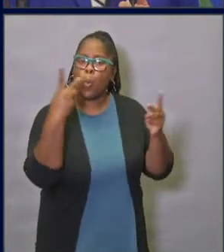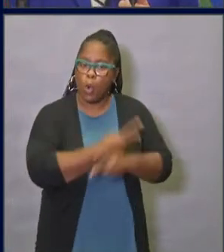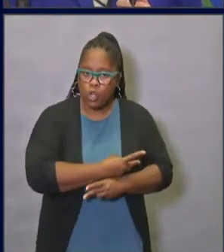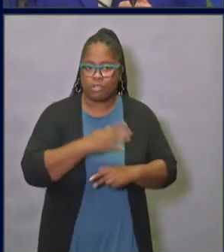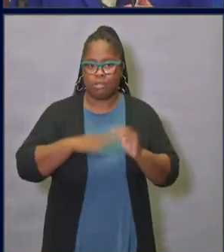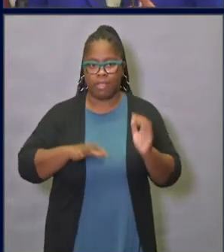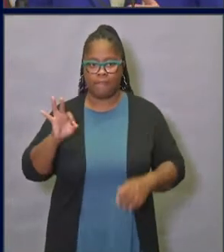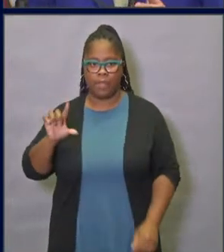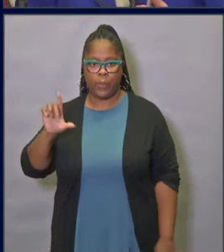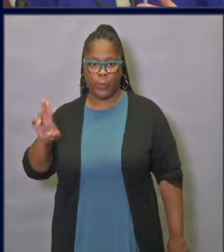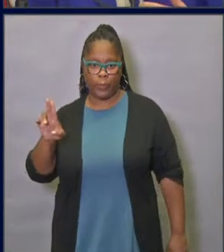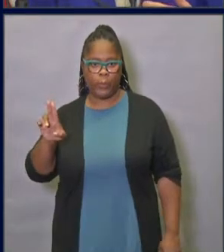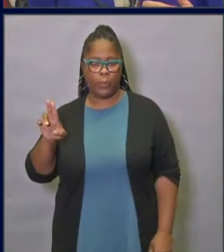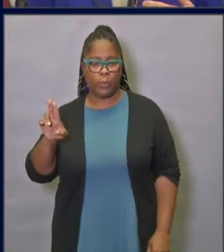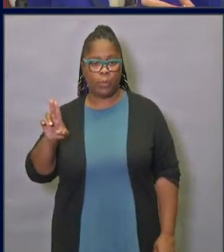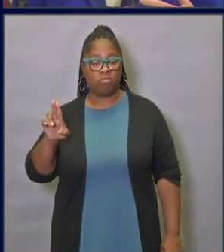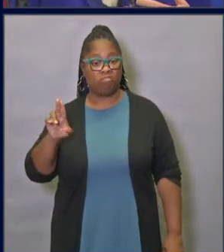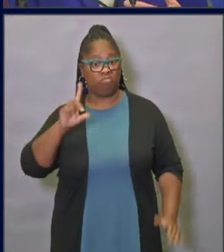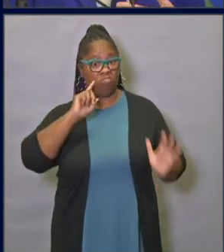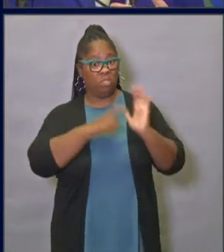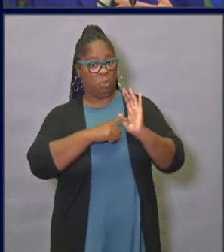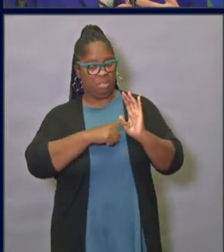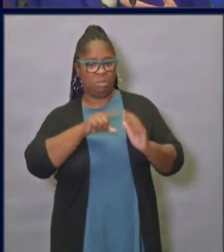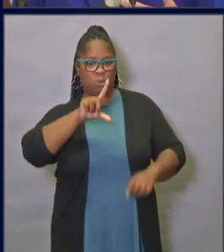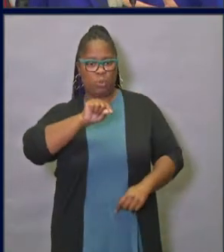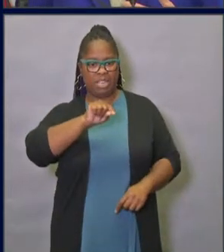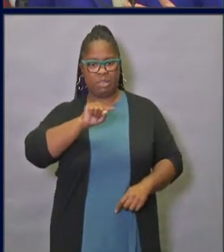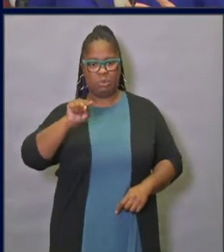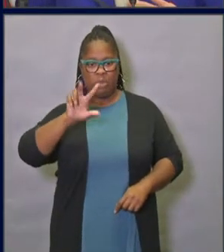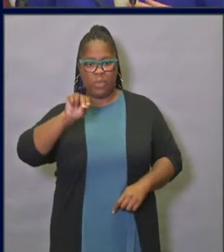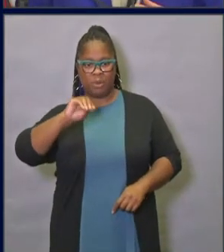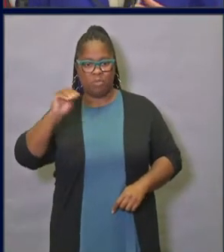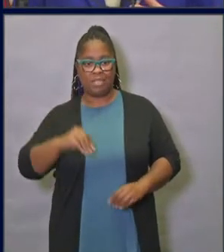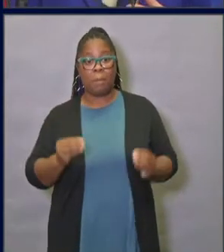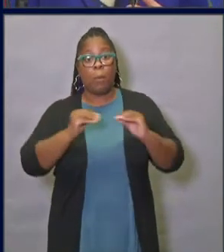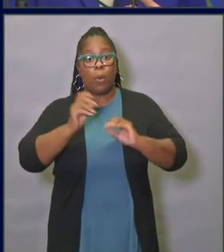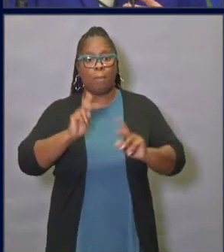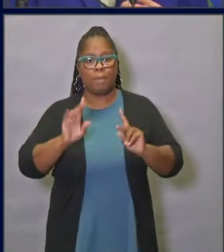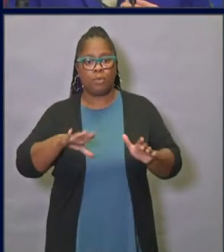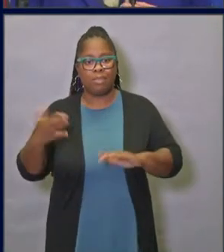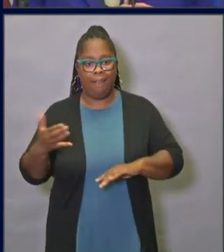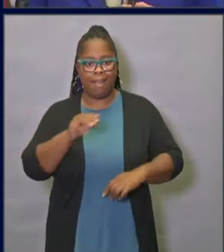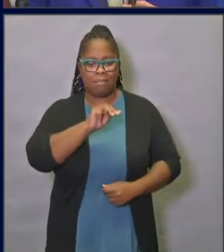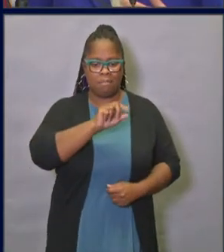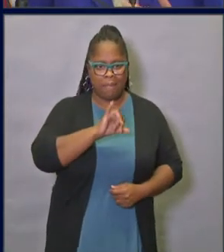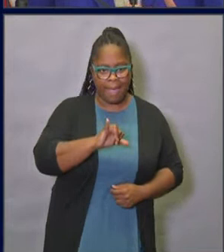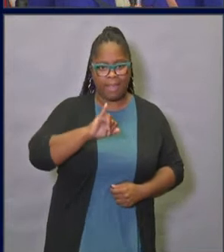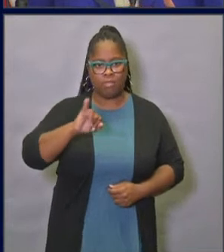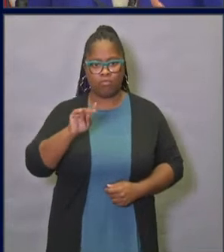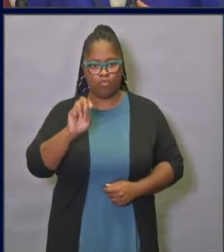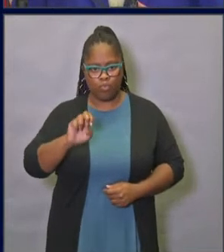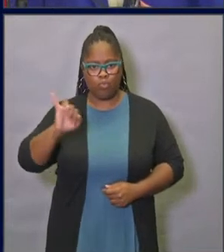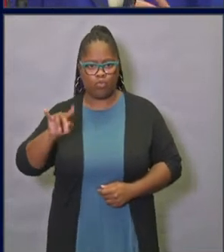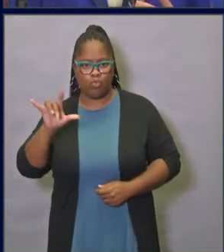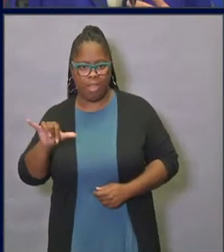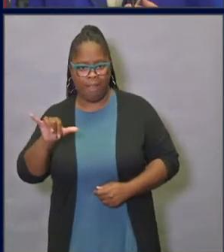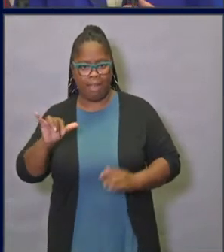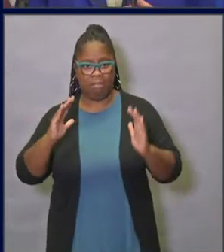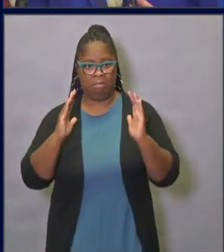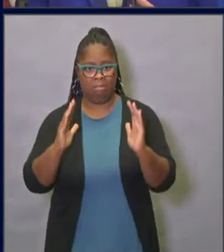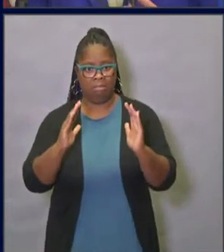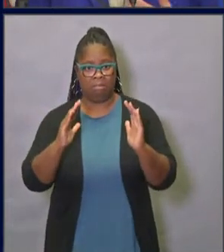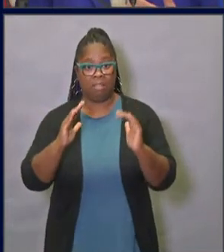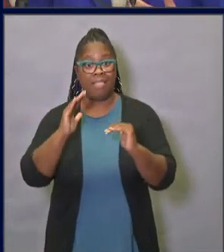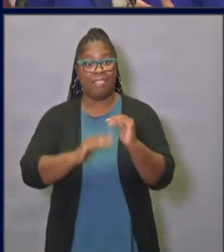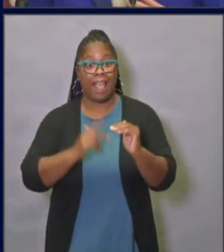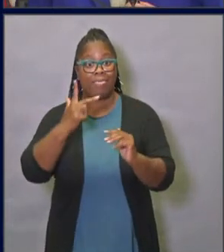probably had 20 to 30% more deaths in May, June, and July of 2020 than we saw in the prior